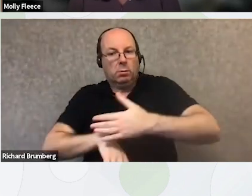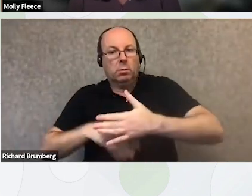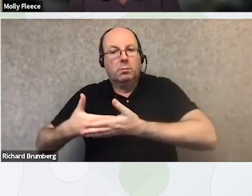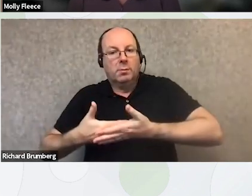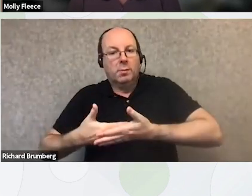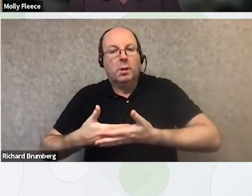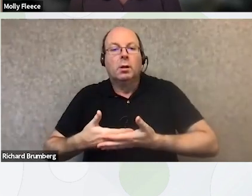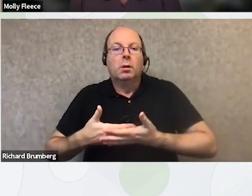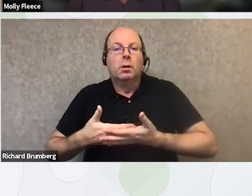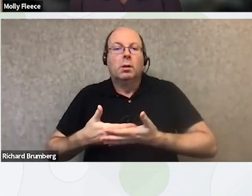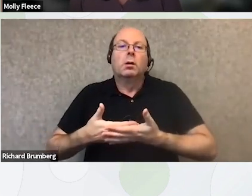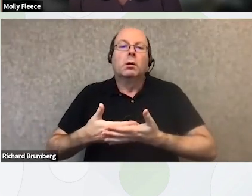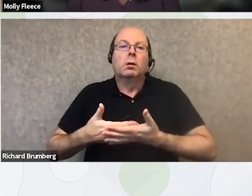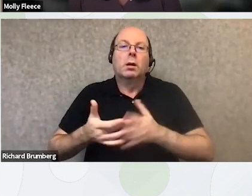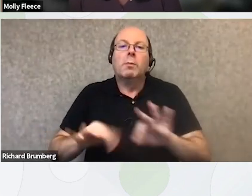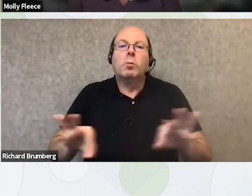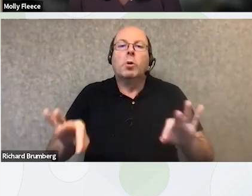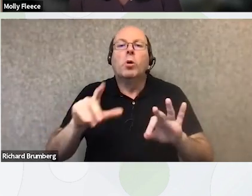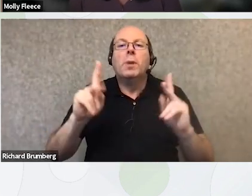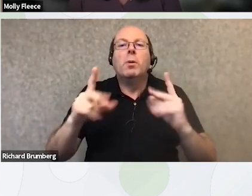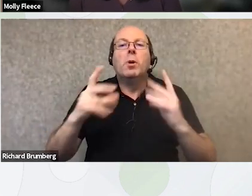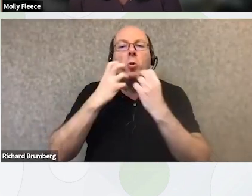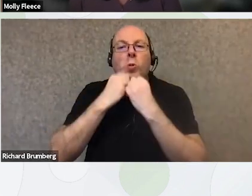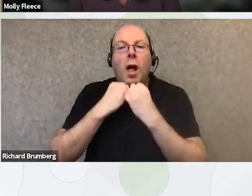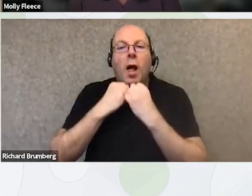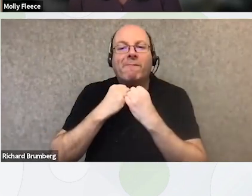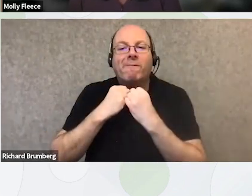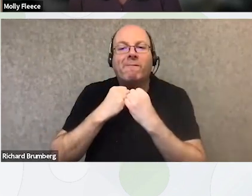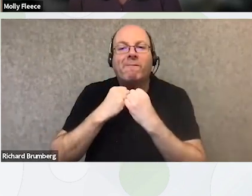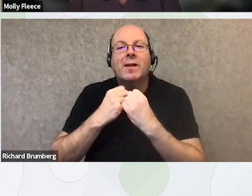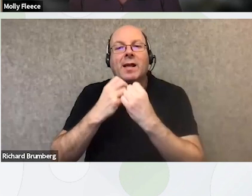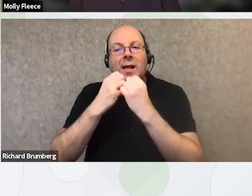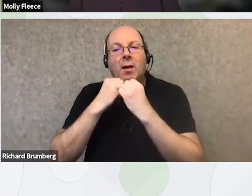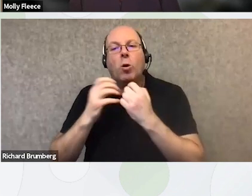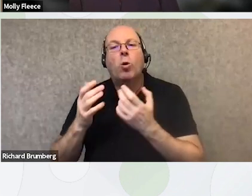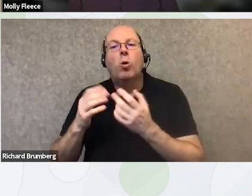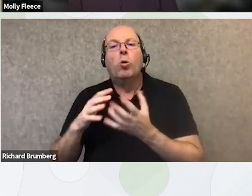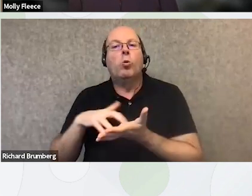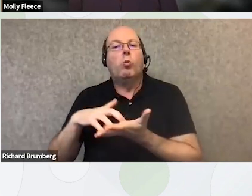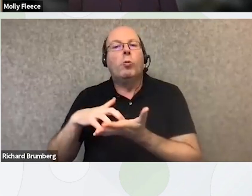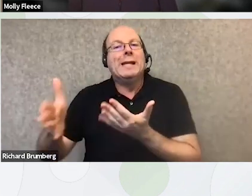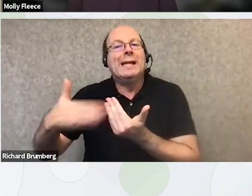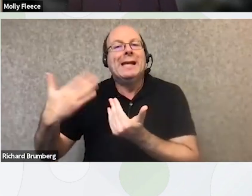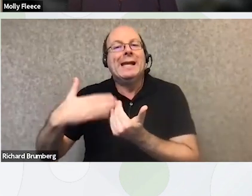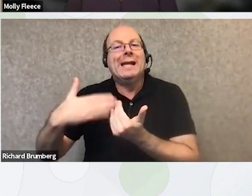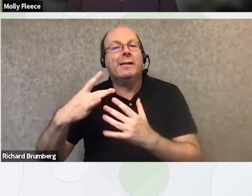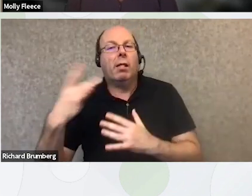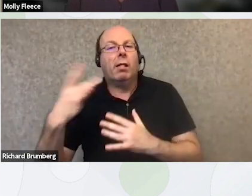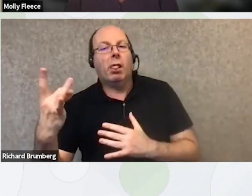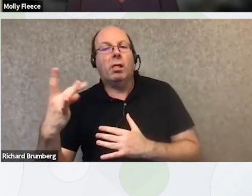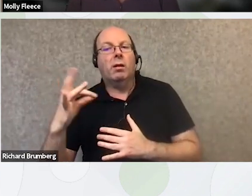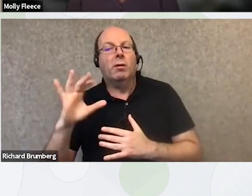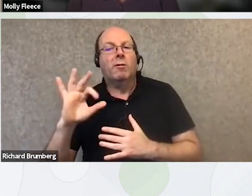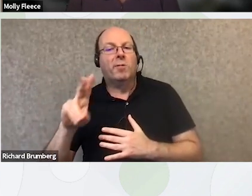your loved ones, as well as those who may be more vulnerable to the severe complications of